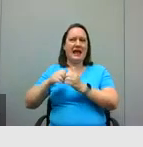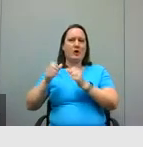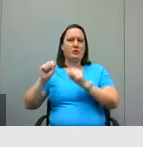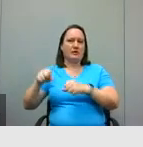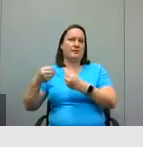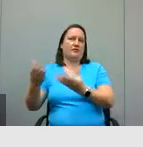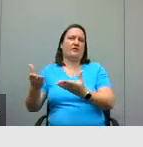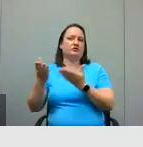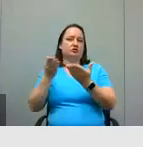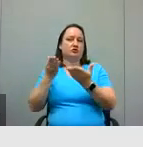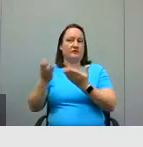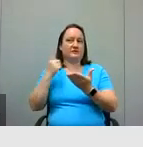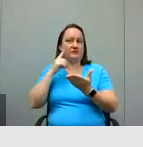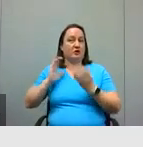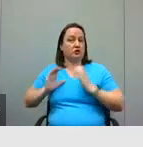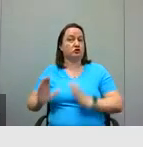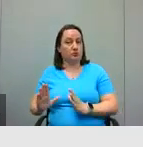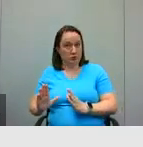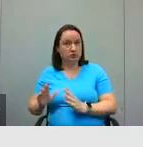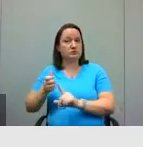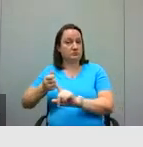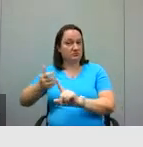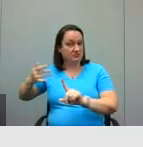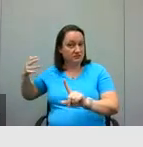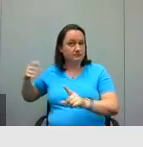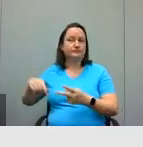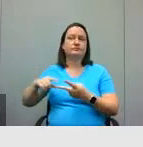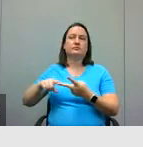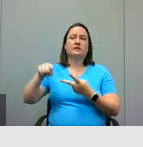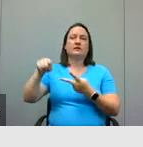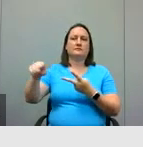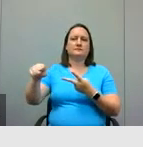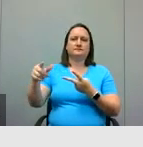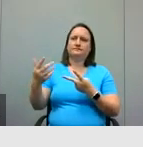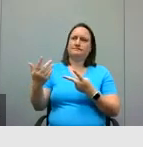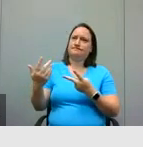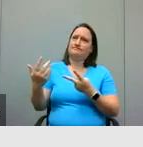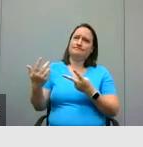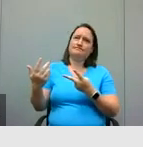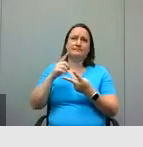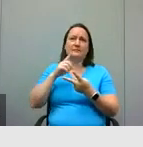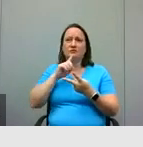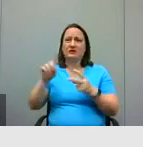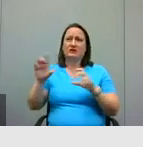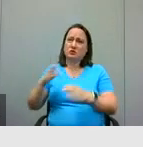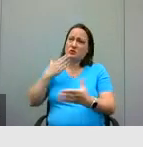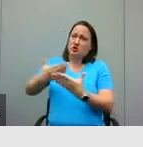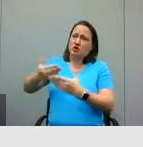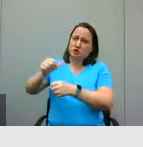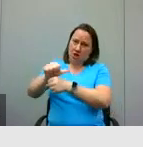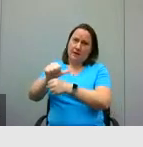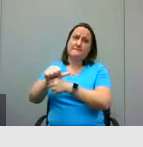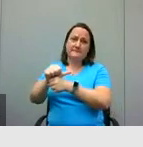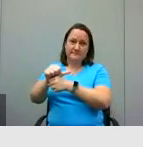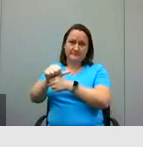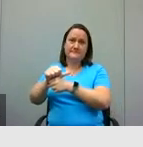consumers and to, I don't know, really do a great job in this